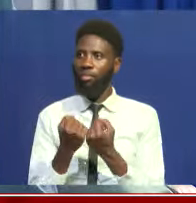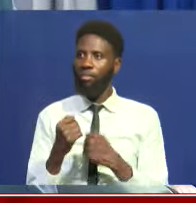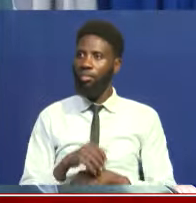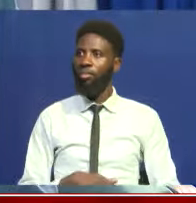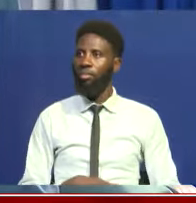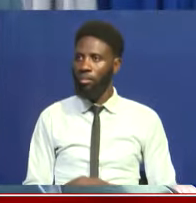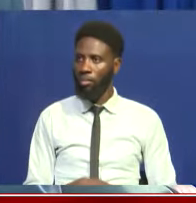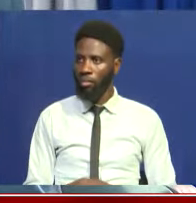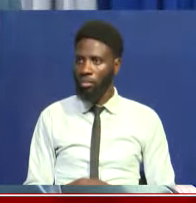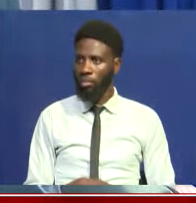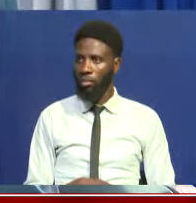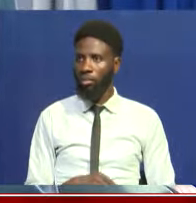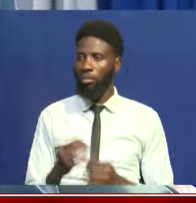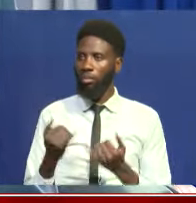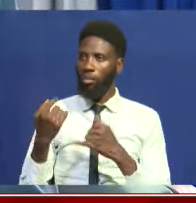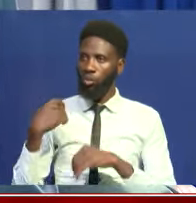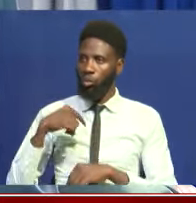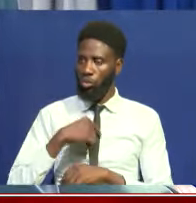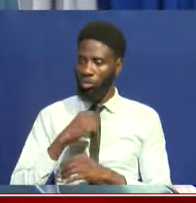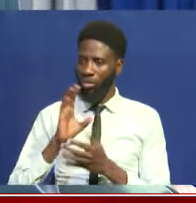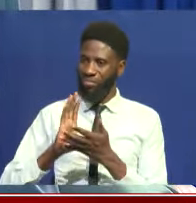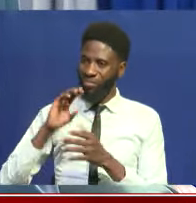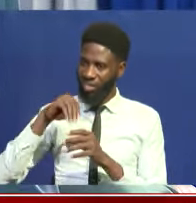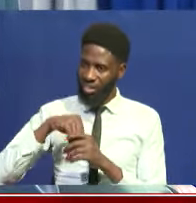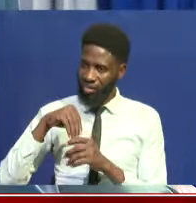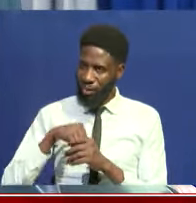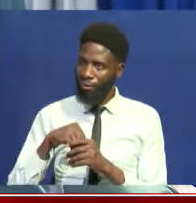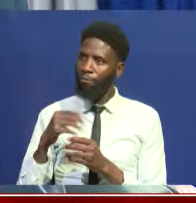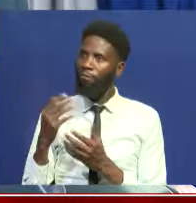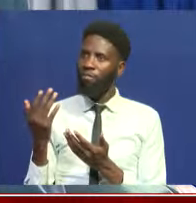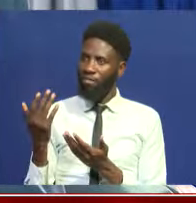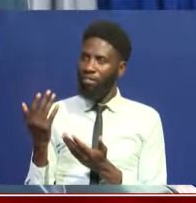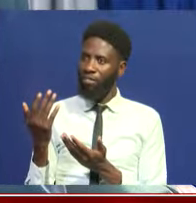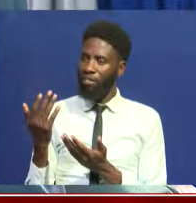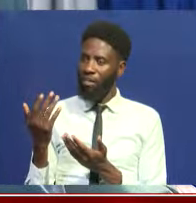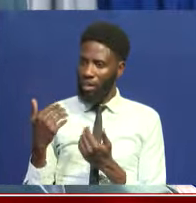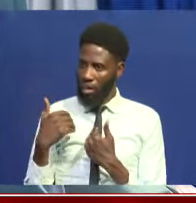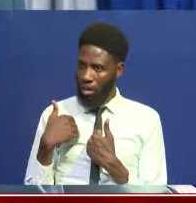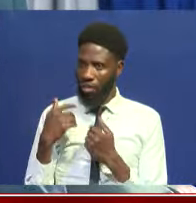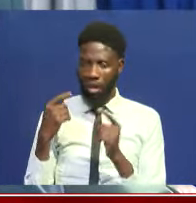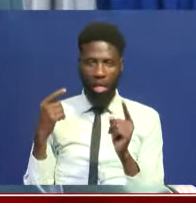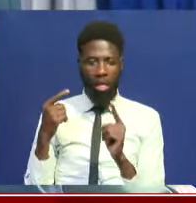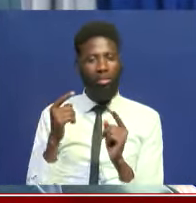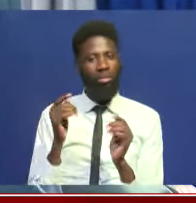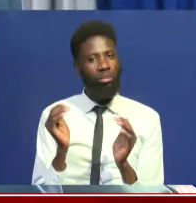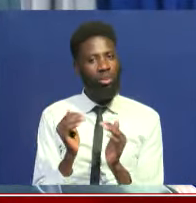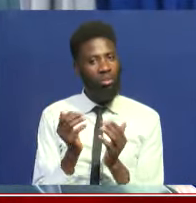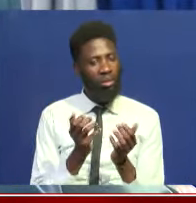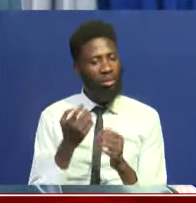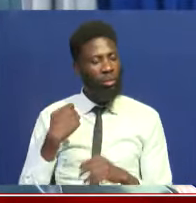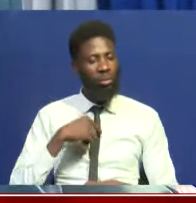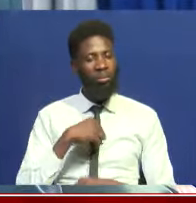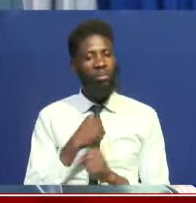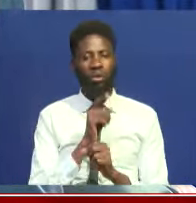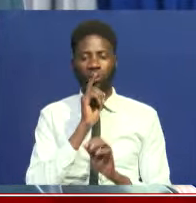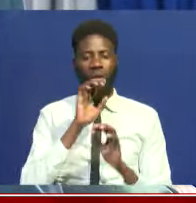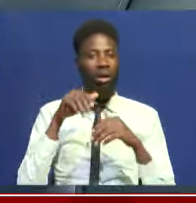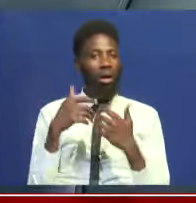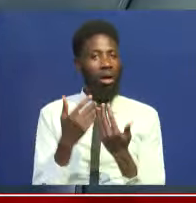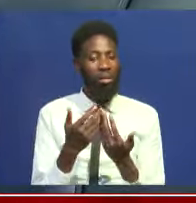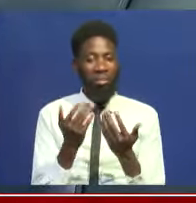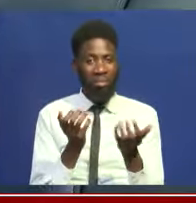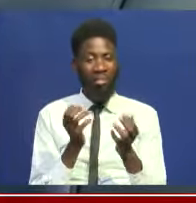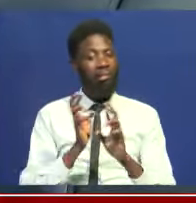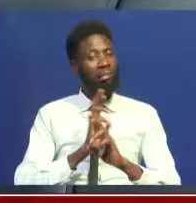Right. So even as we attract these investments, of course, they are going to these small businesses. How can we ensure that the businesses are investment